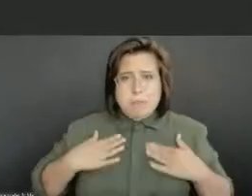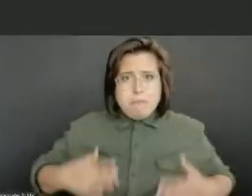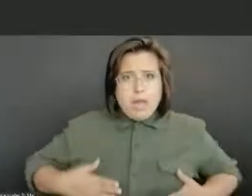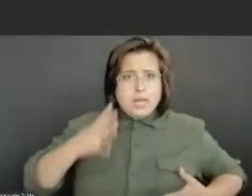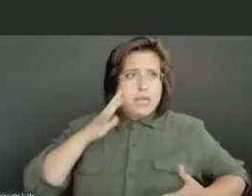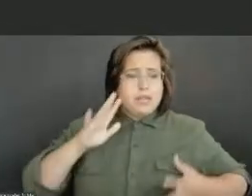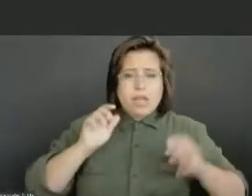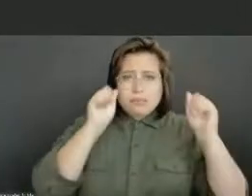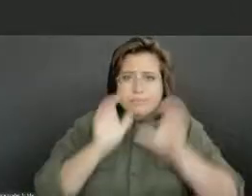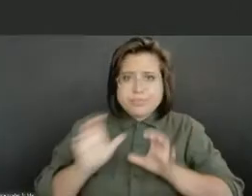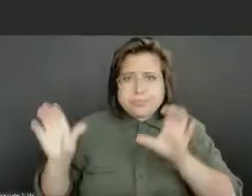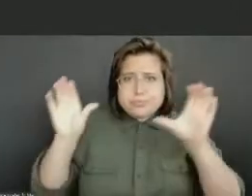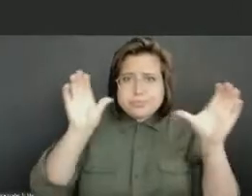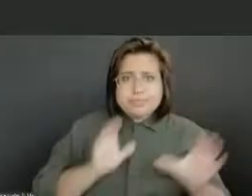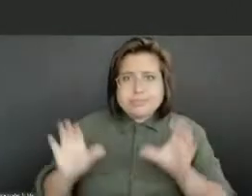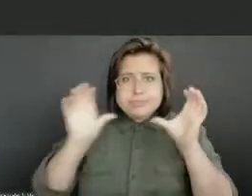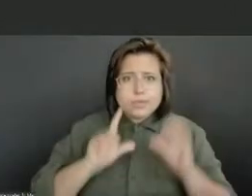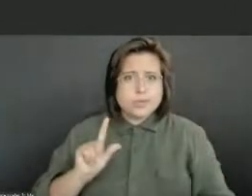hours, 22 hours a day.